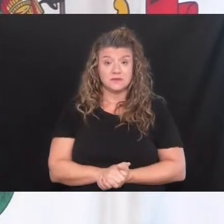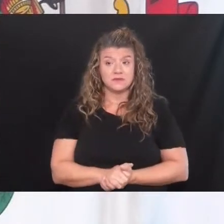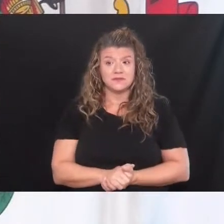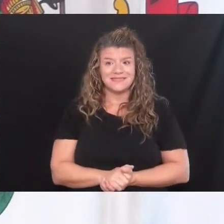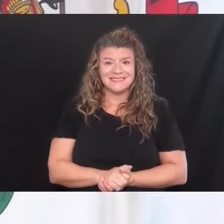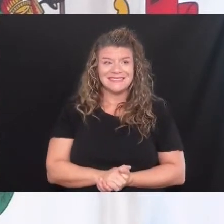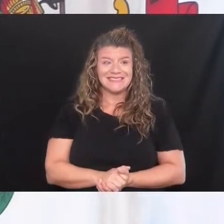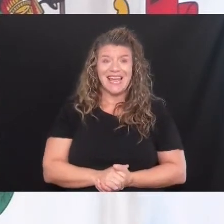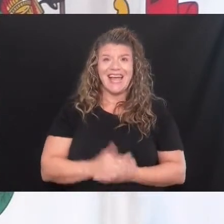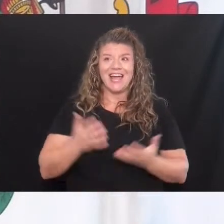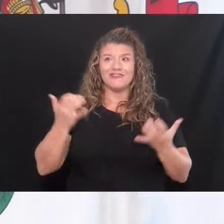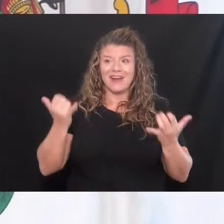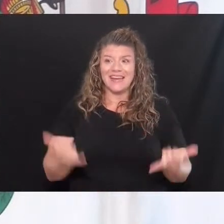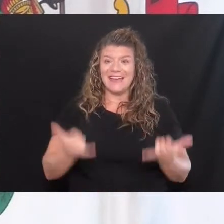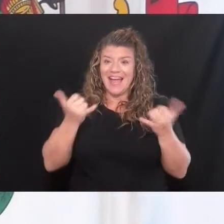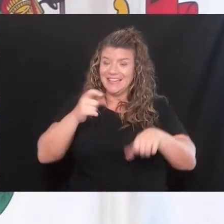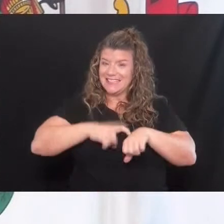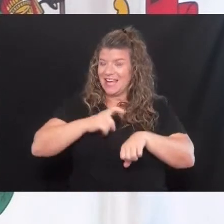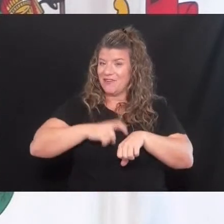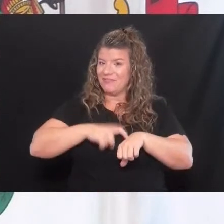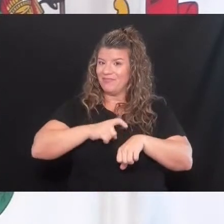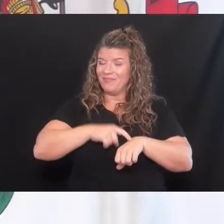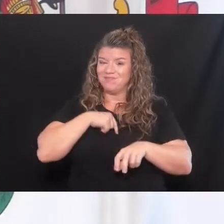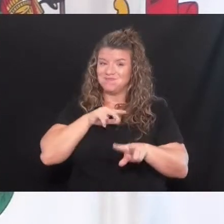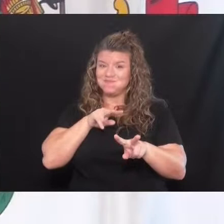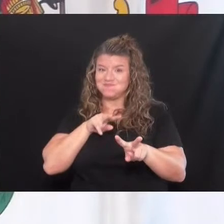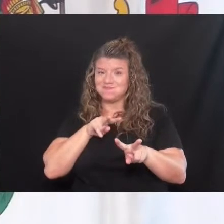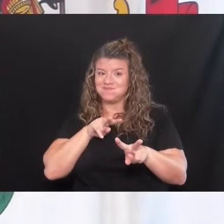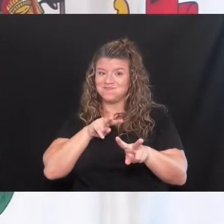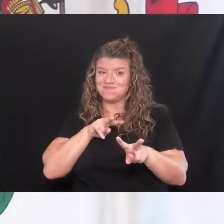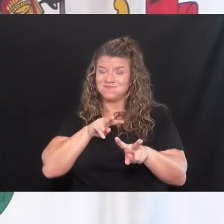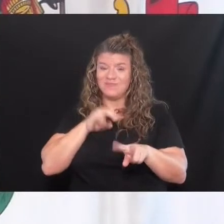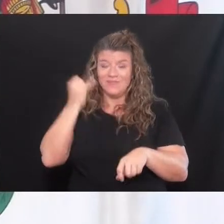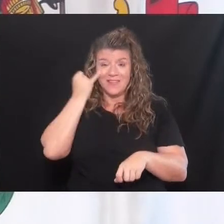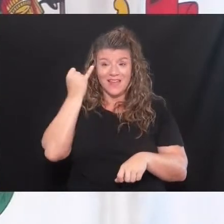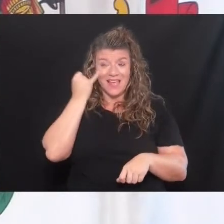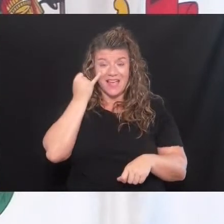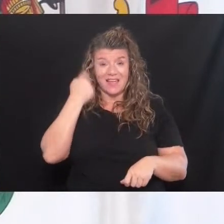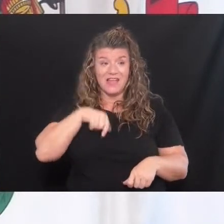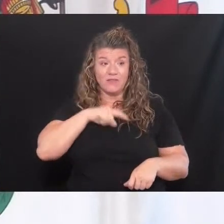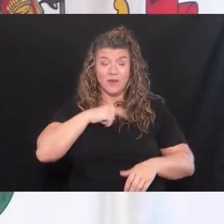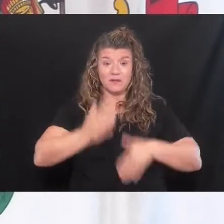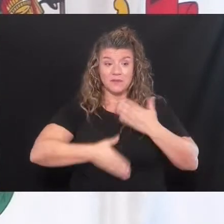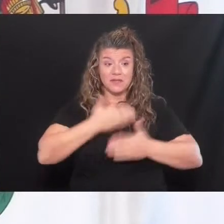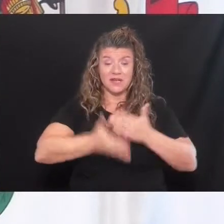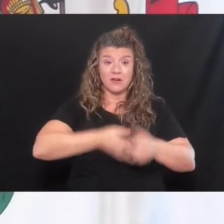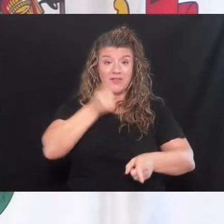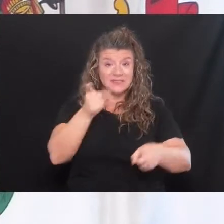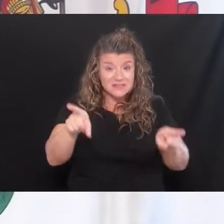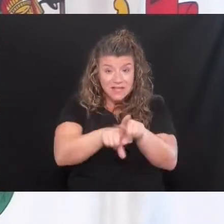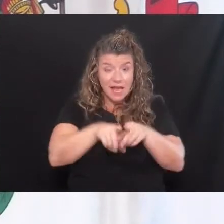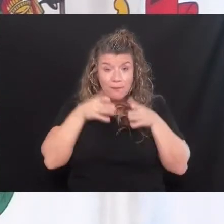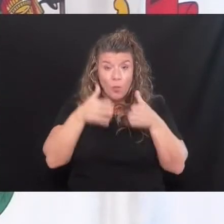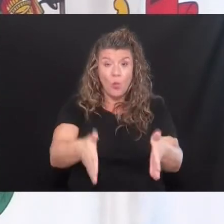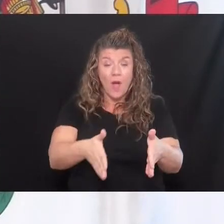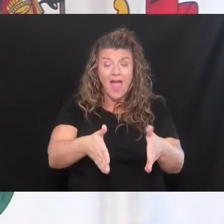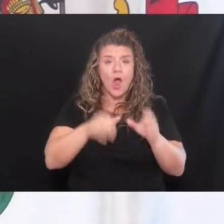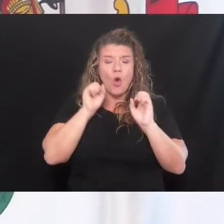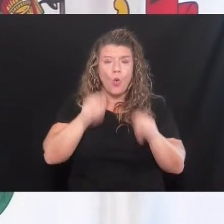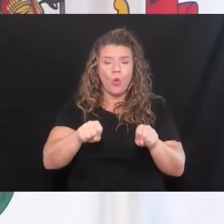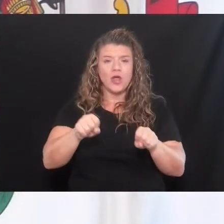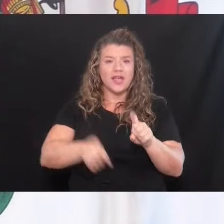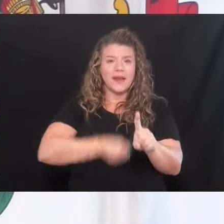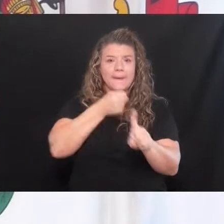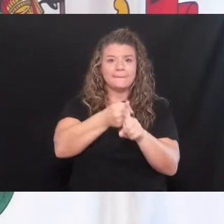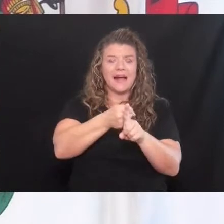We're on a collision course here that if we absolutely continue down the path that we're going, we may very well get in a